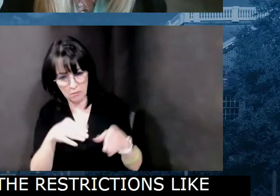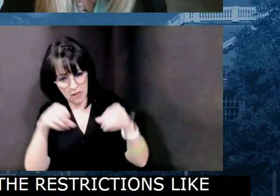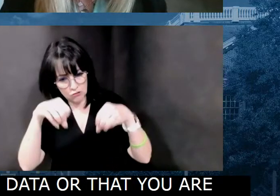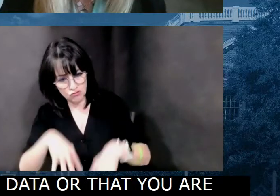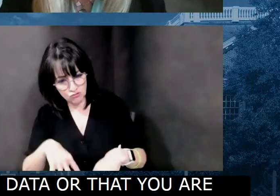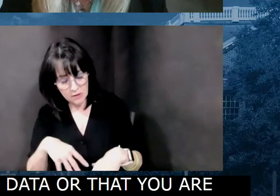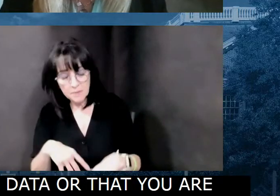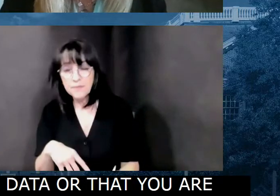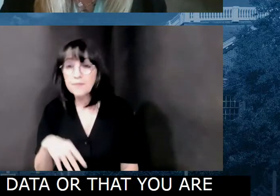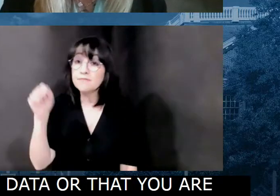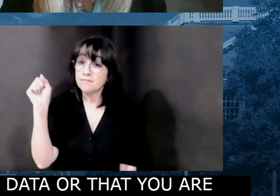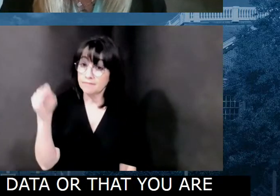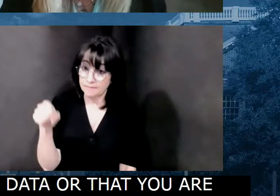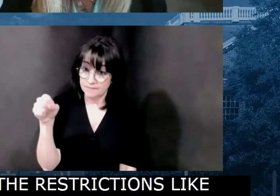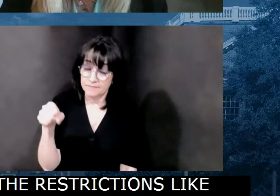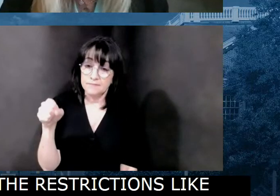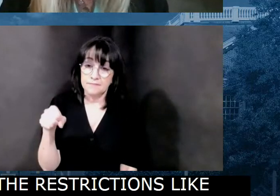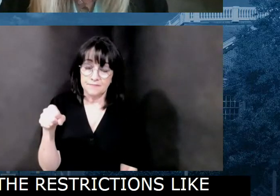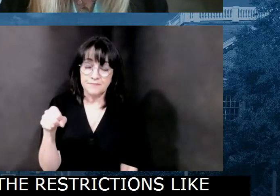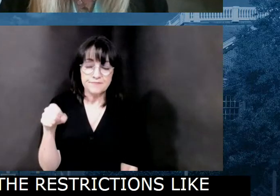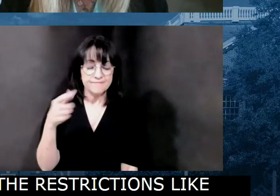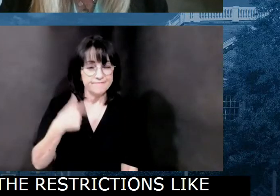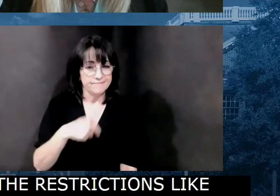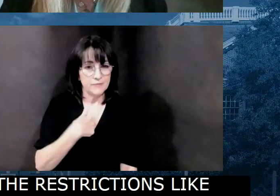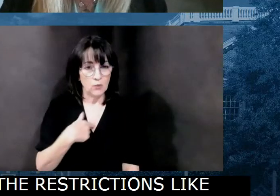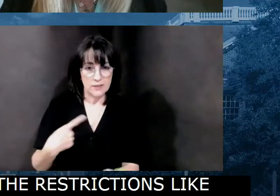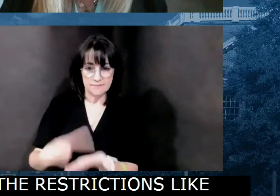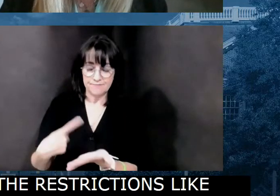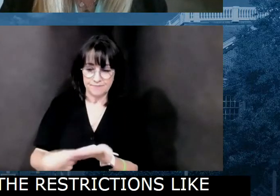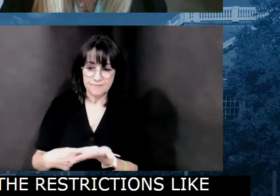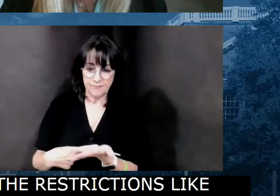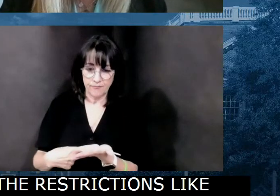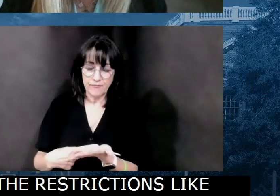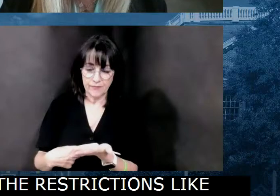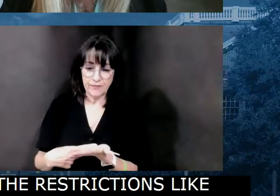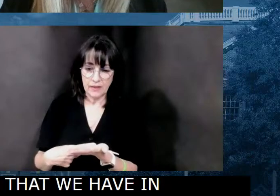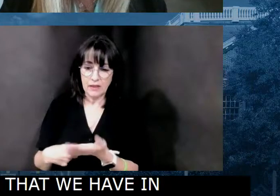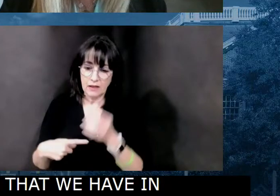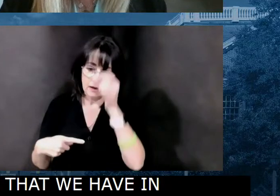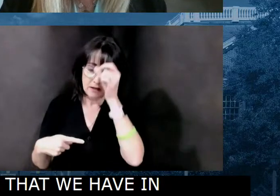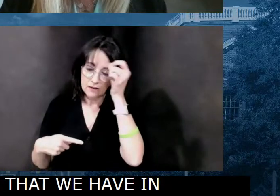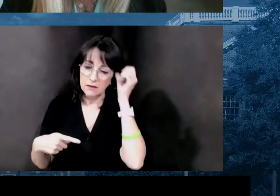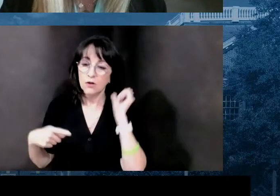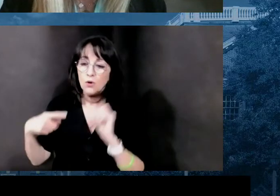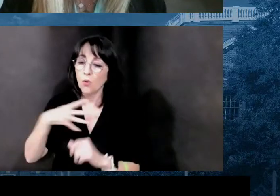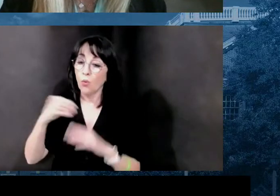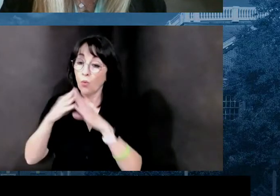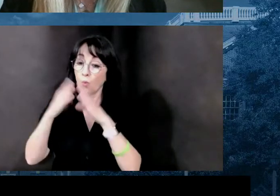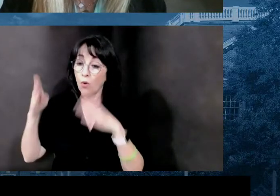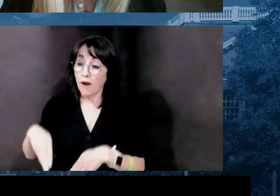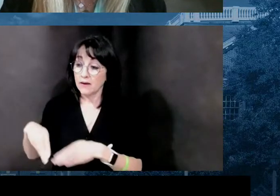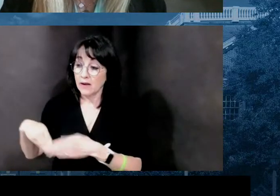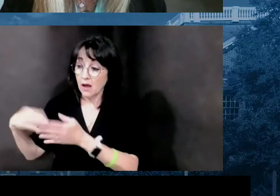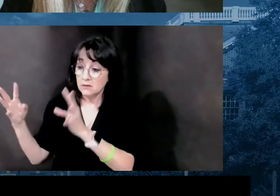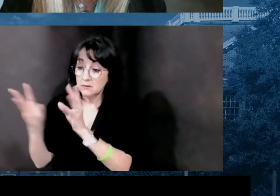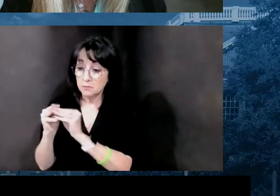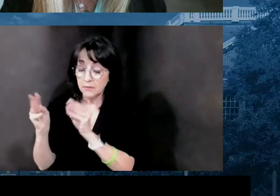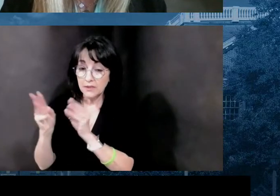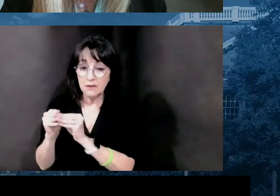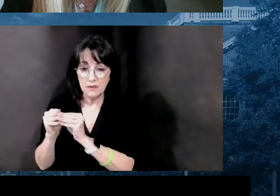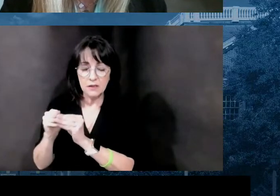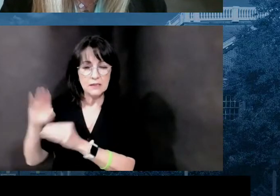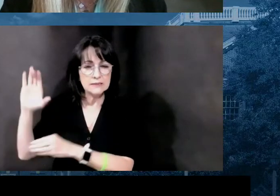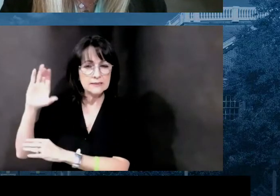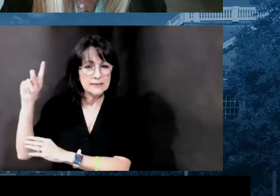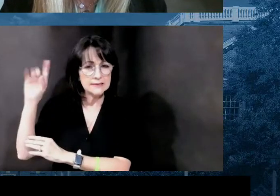this morning, there were questions from some of the governors about just that, what CDC was going to do with respect to those